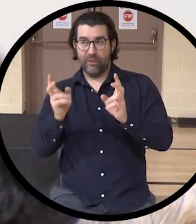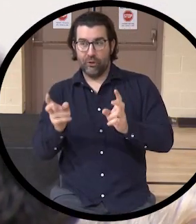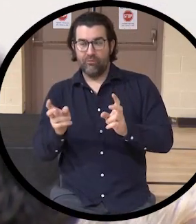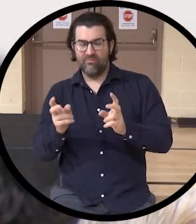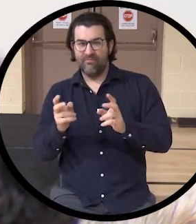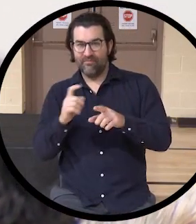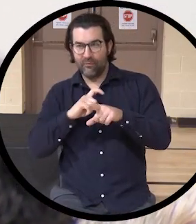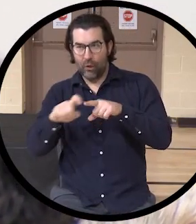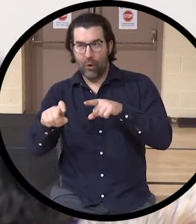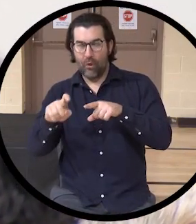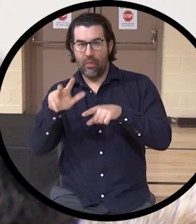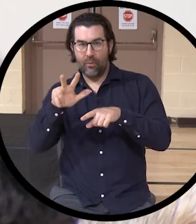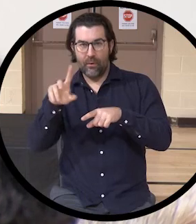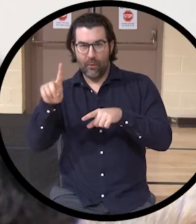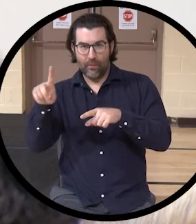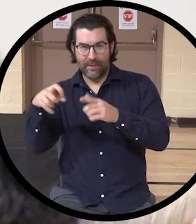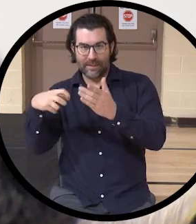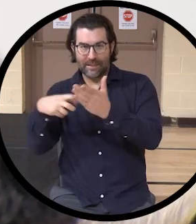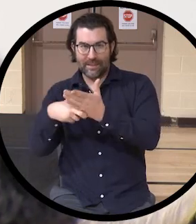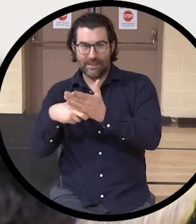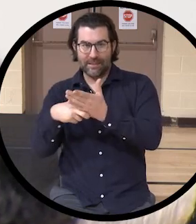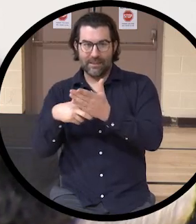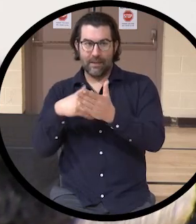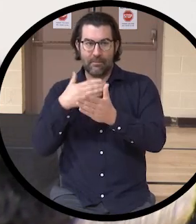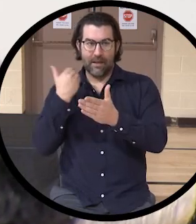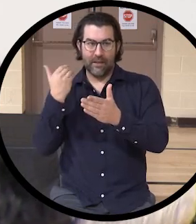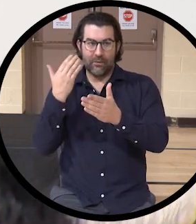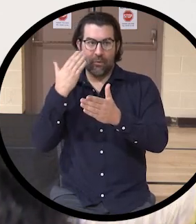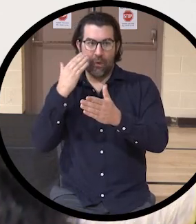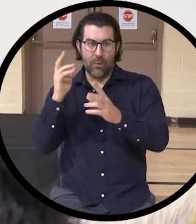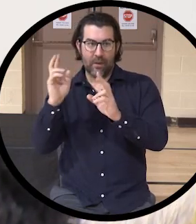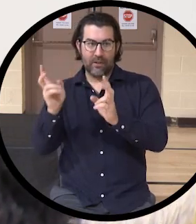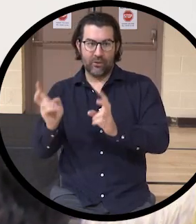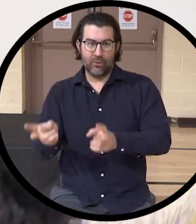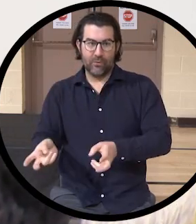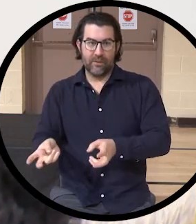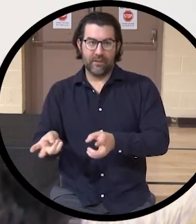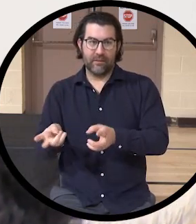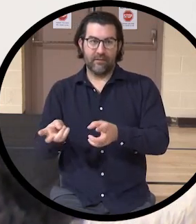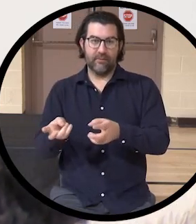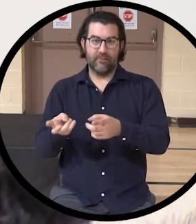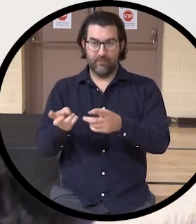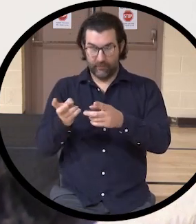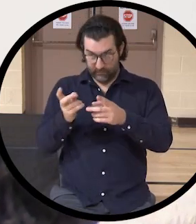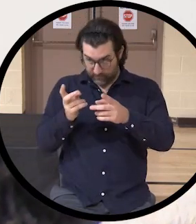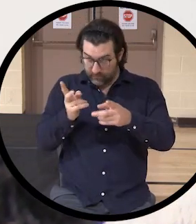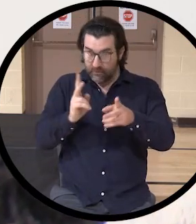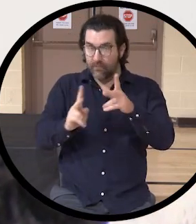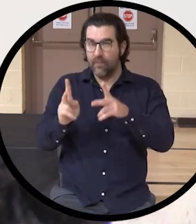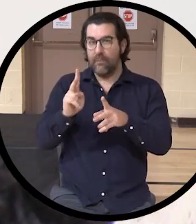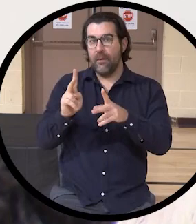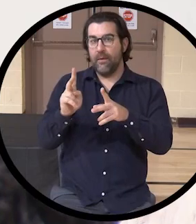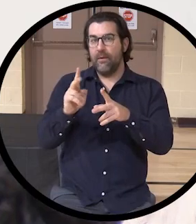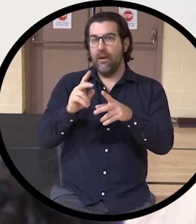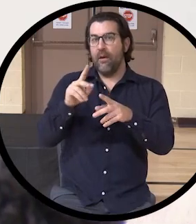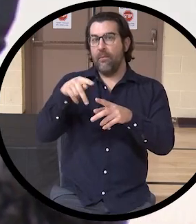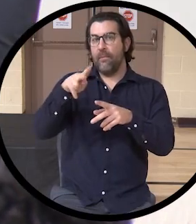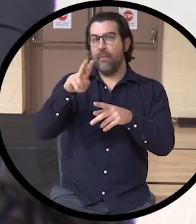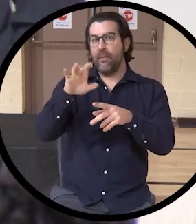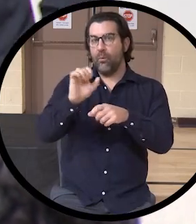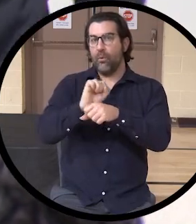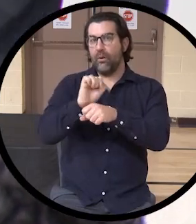submit 311 tickets. It's the best way for us to know what the issues are so that our folks in the Department of Public Works can address them.